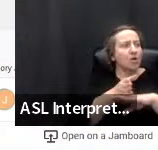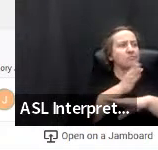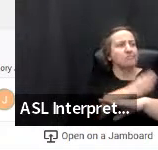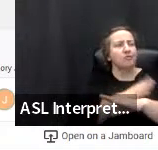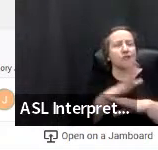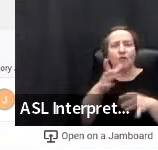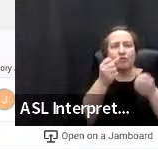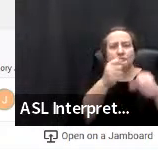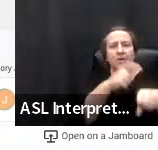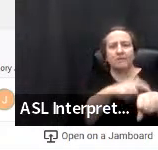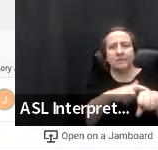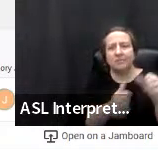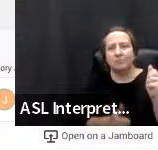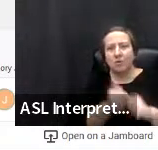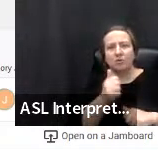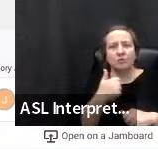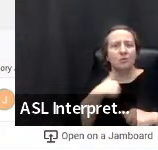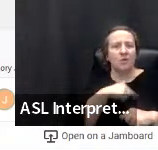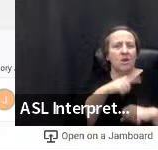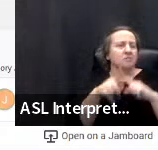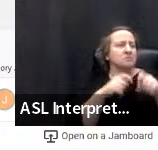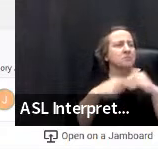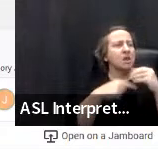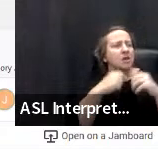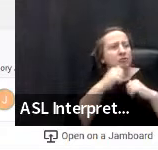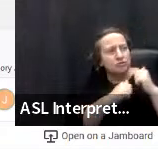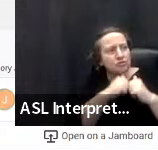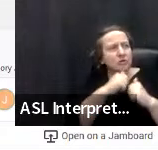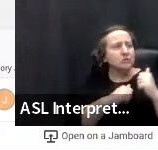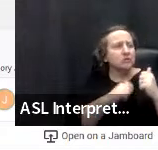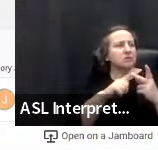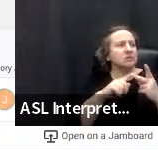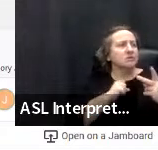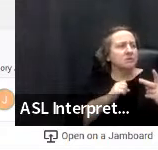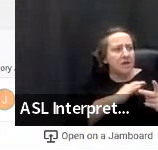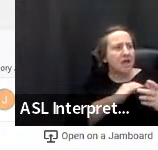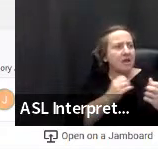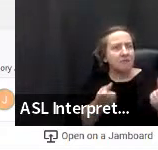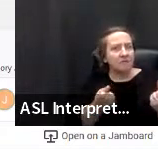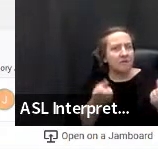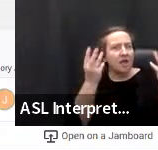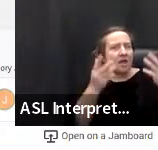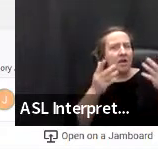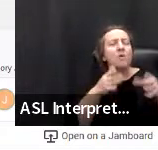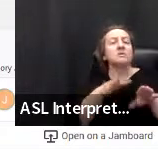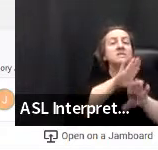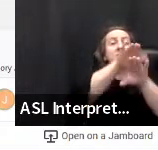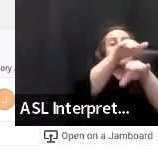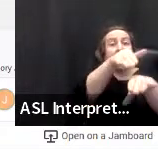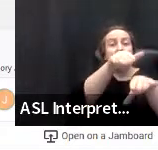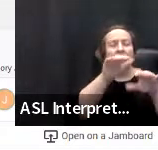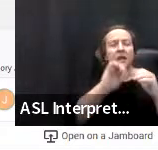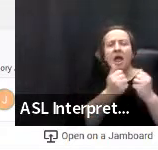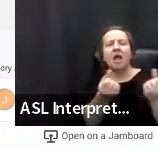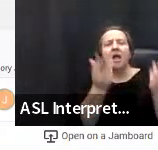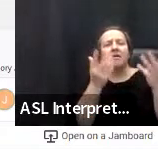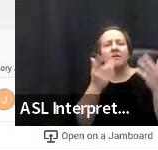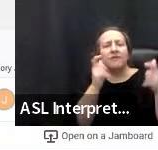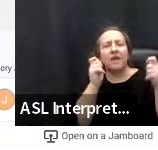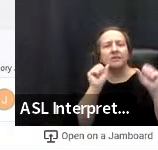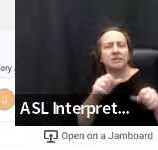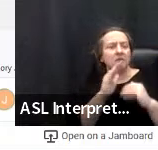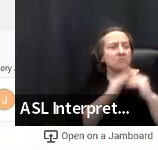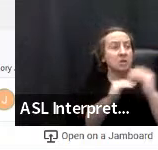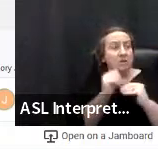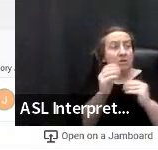We had questions about the construction, stacked option, how quickly can it be built? Would the stacked option provide